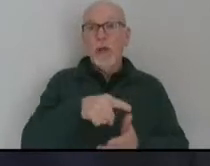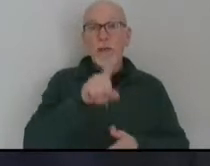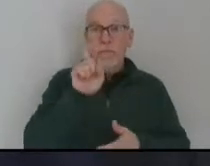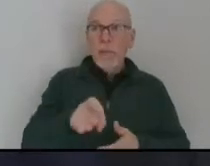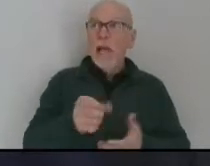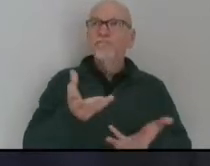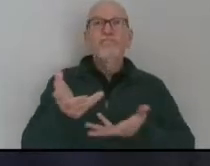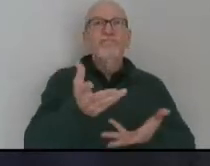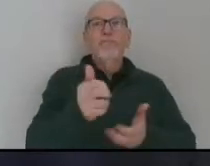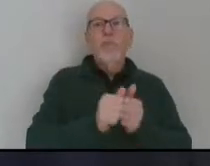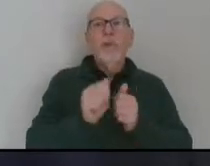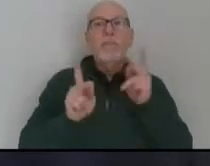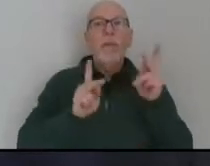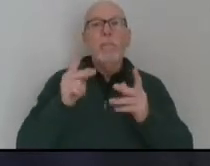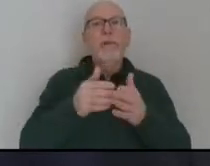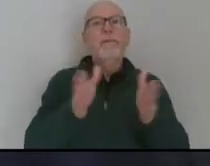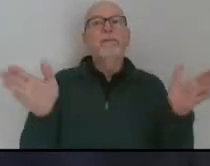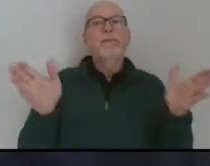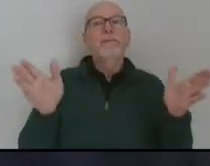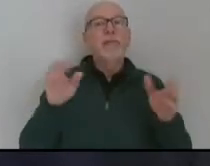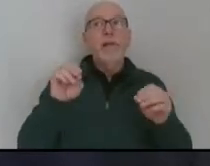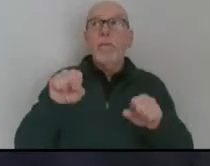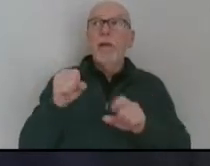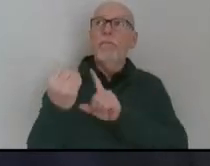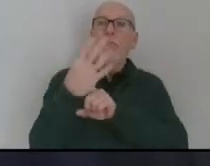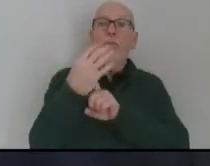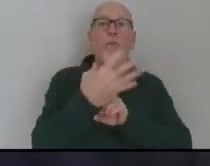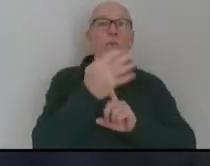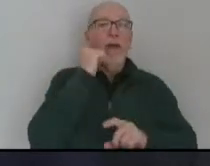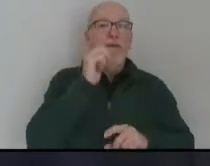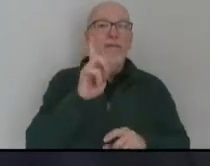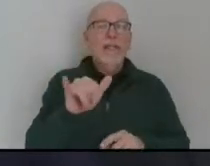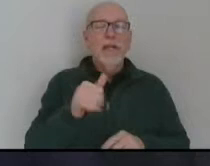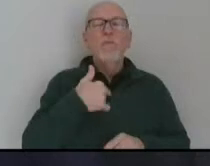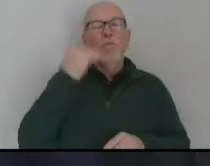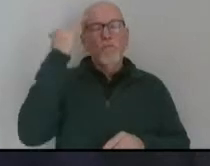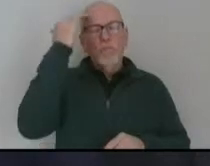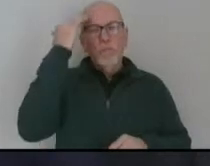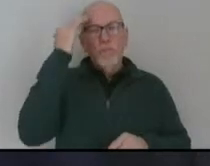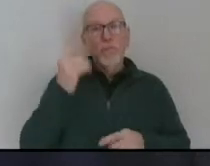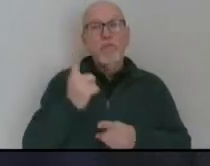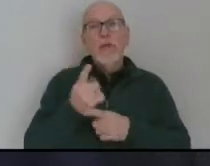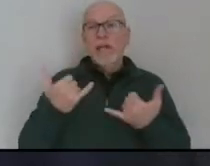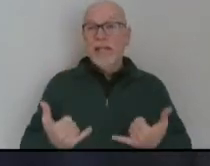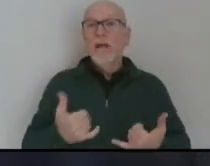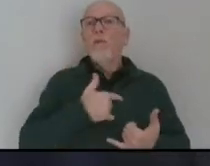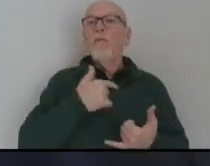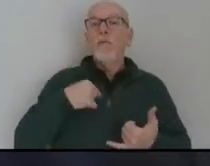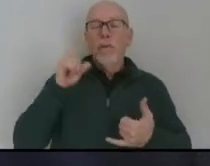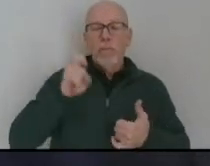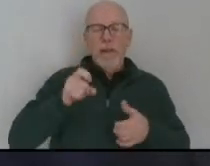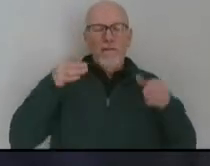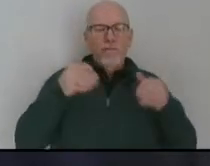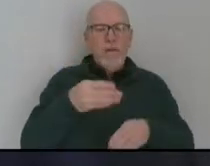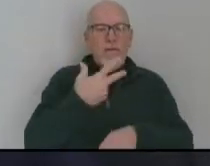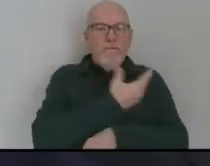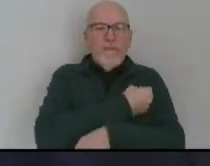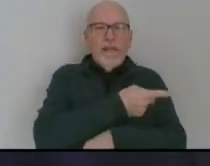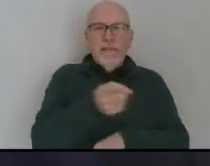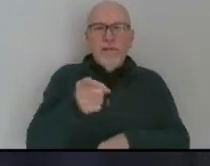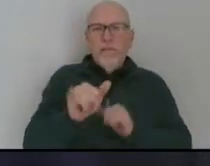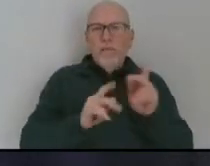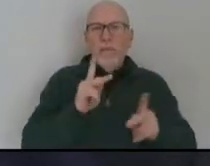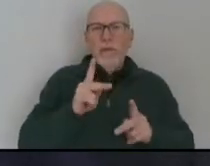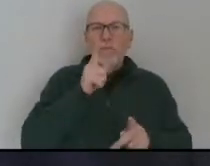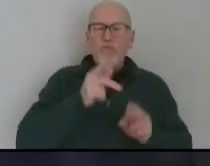public and potentially be exposed every day. At this time, we must continue to concentrate on vaccinating those people who are at